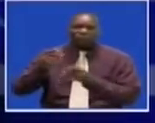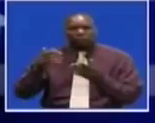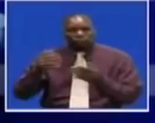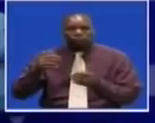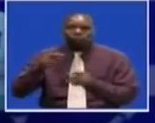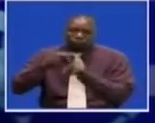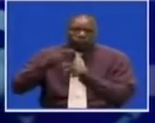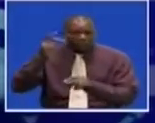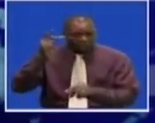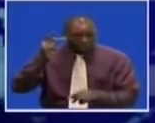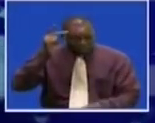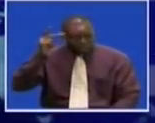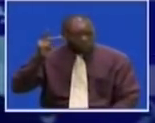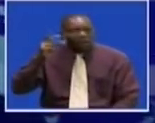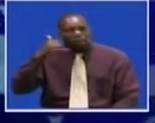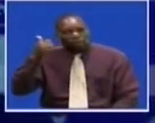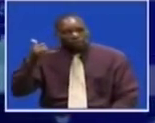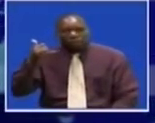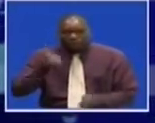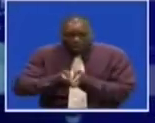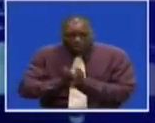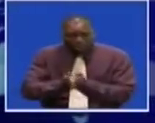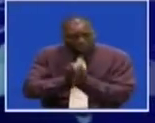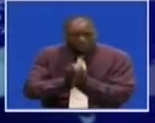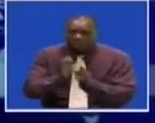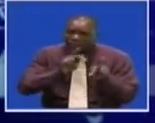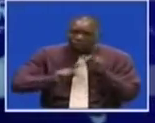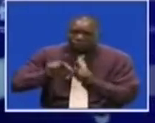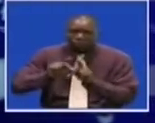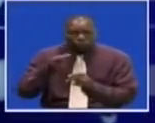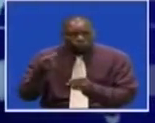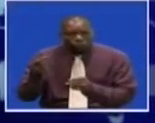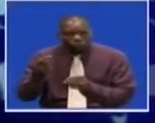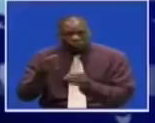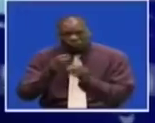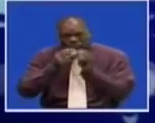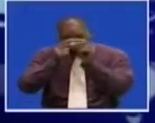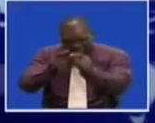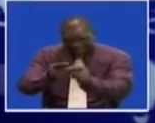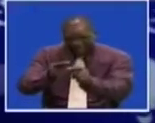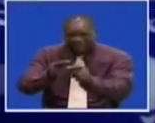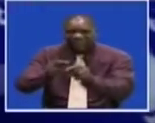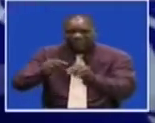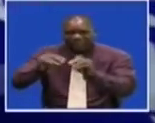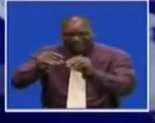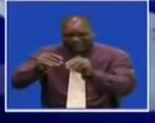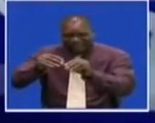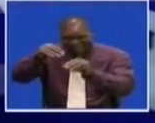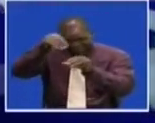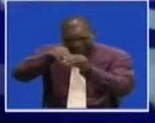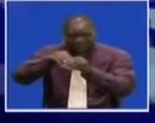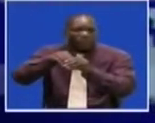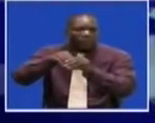telephone that the boat was transporting passengers and goods to Isokwe Island on Lake Mwelu when it capsized due to heavy